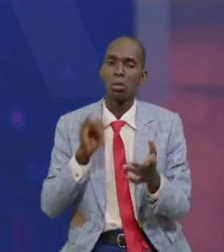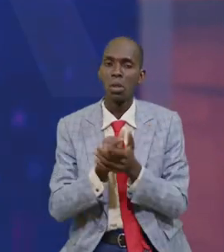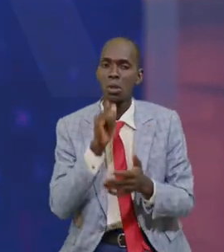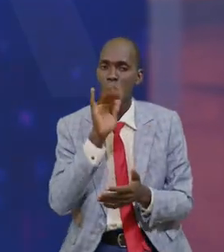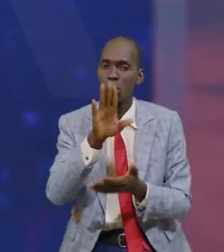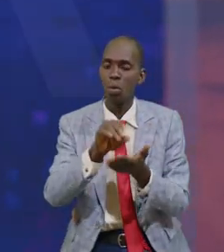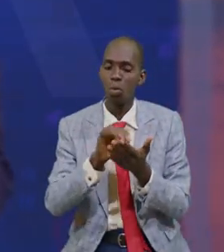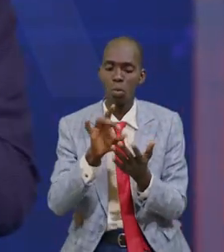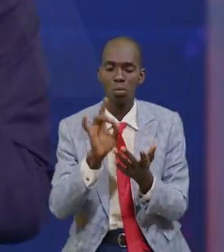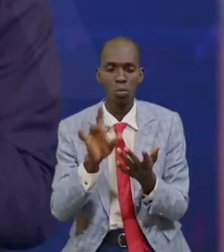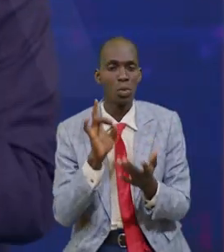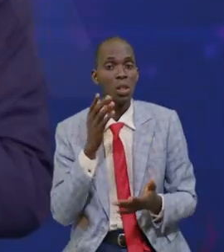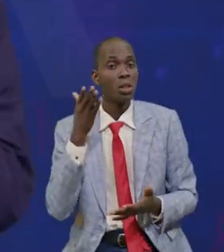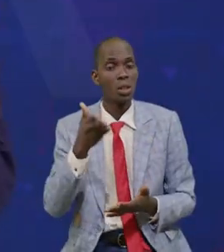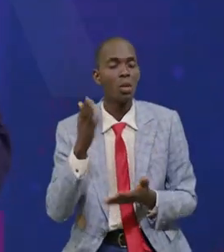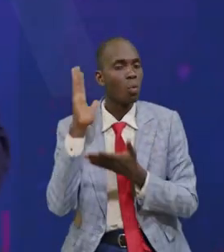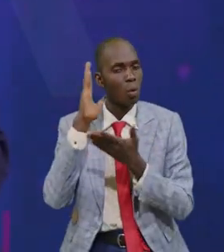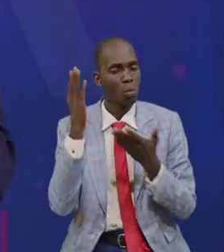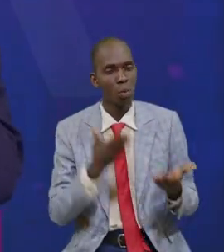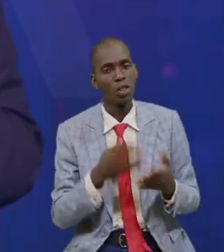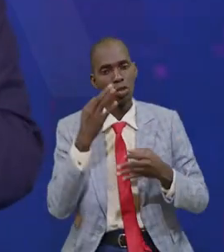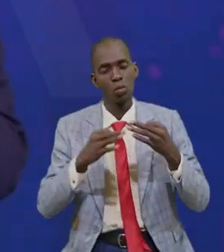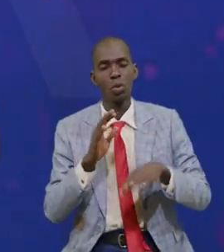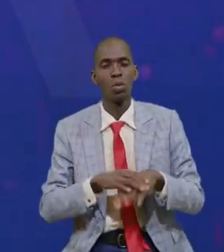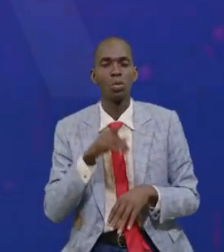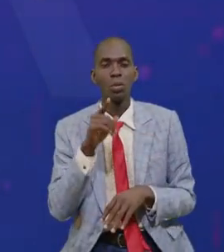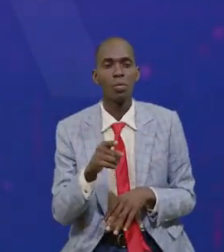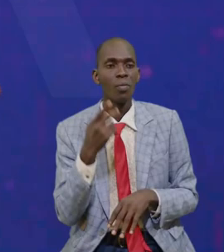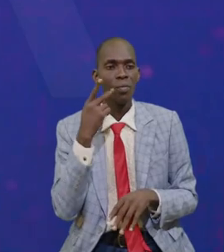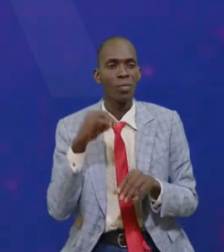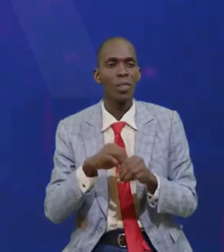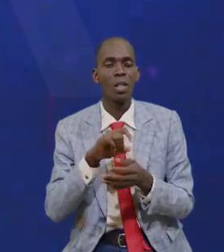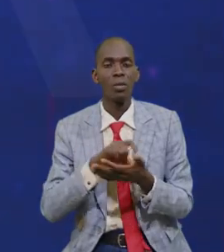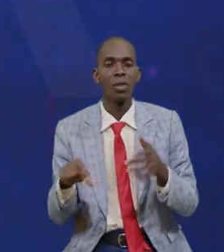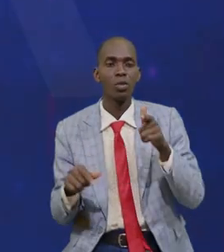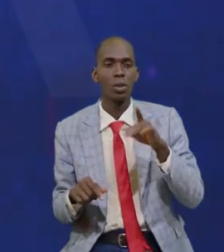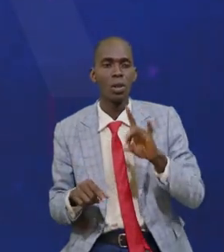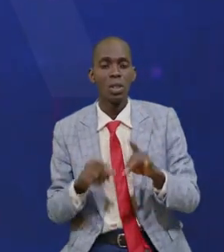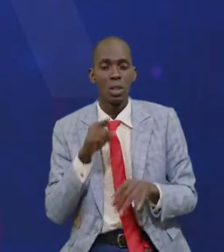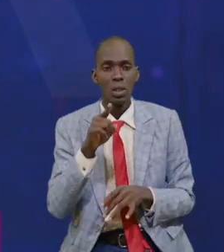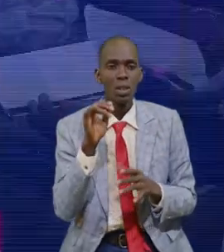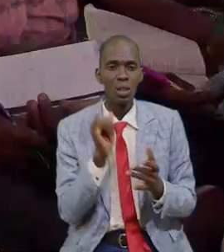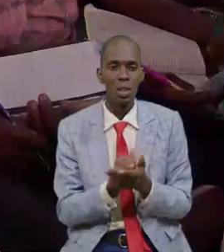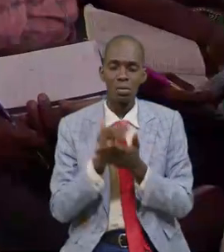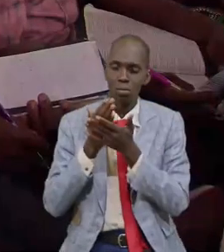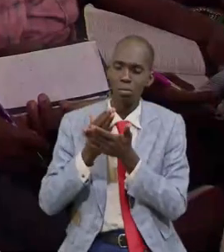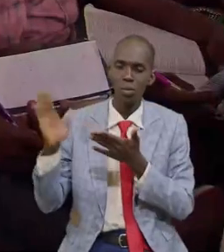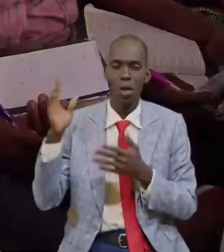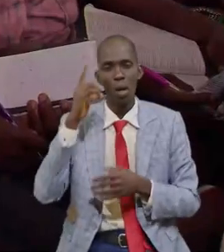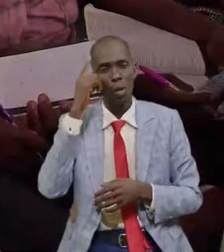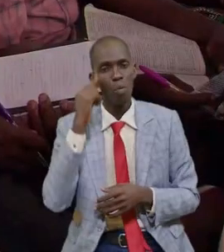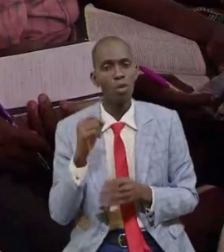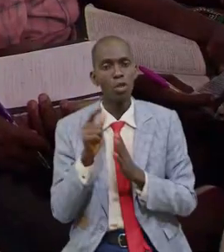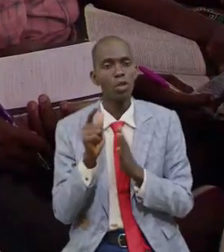fiery indignation. Verse 28. In verse 28, he that despises Moses' law